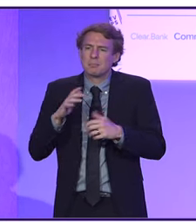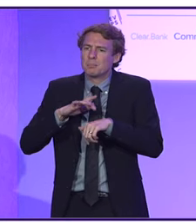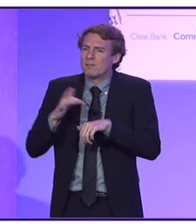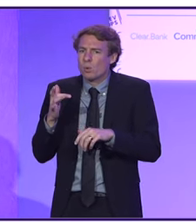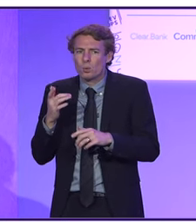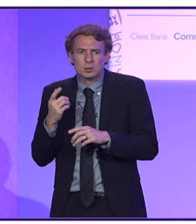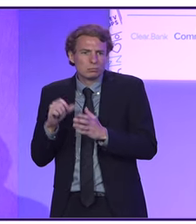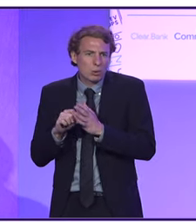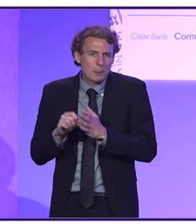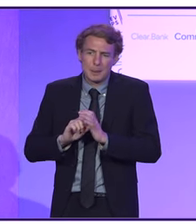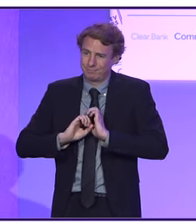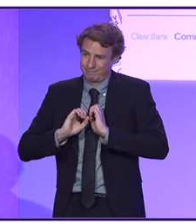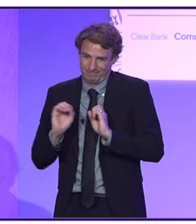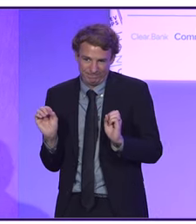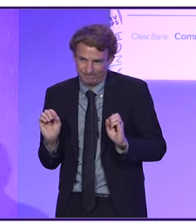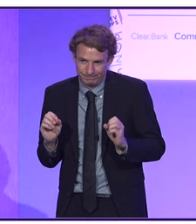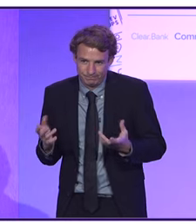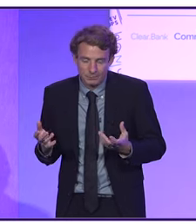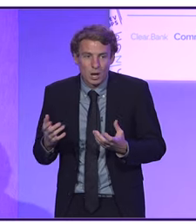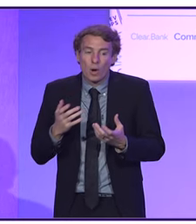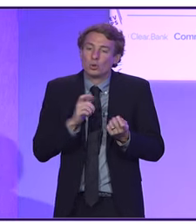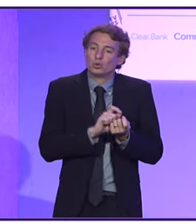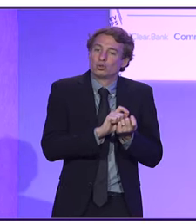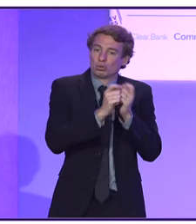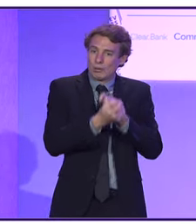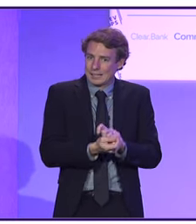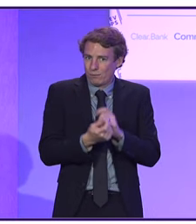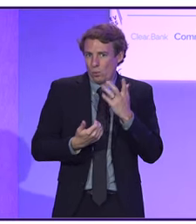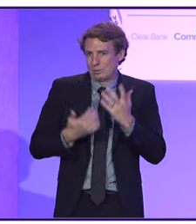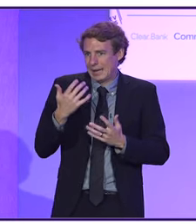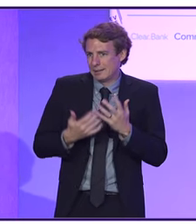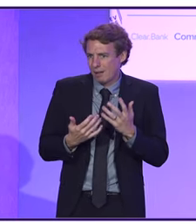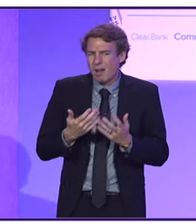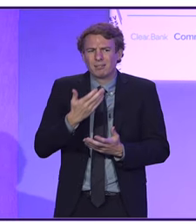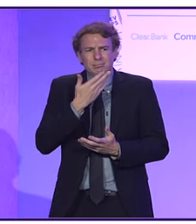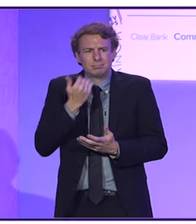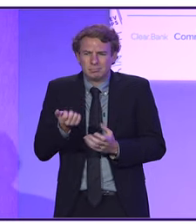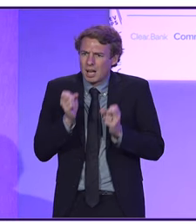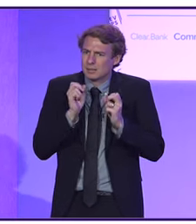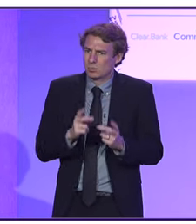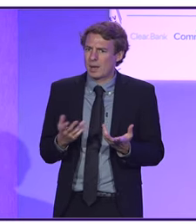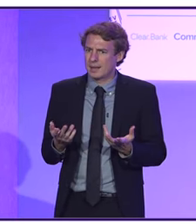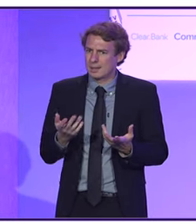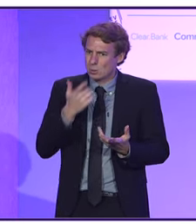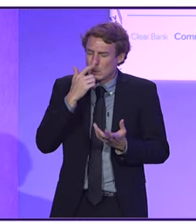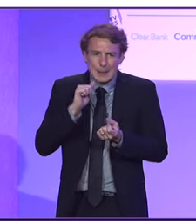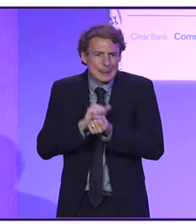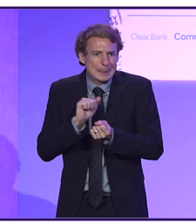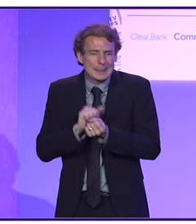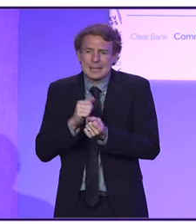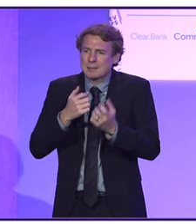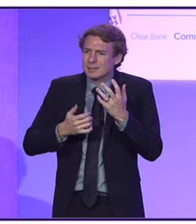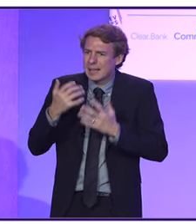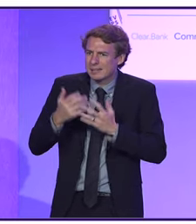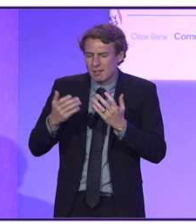onto them too long either. So transforming the data is a really nice technique. It's going to mean that you have the ability to hold on to this data for as long as you want. You